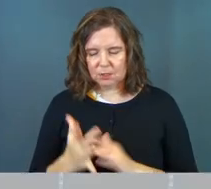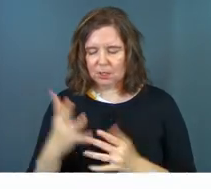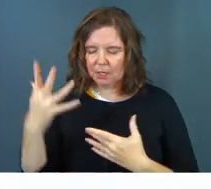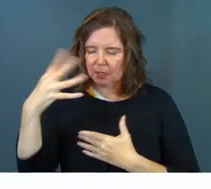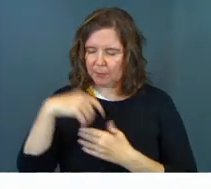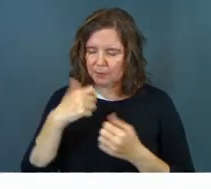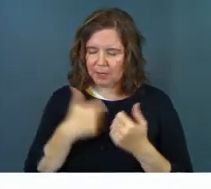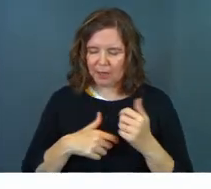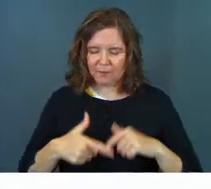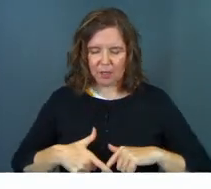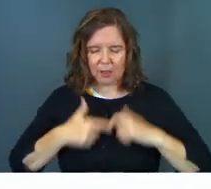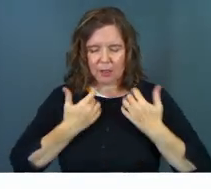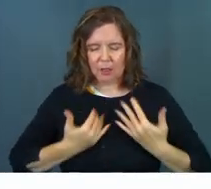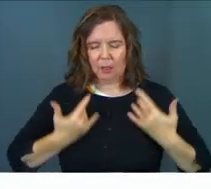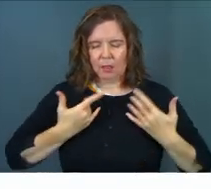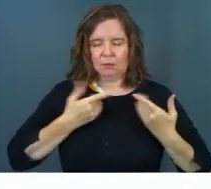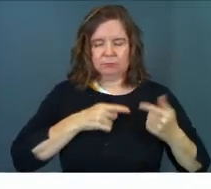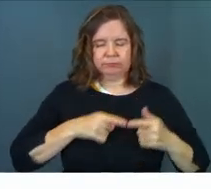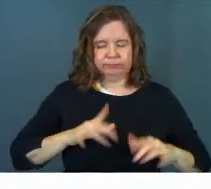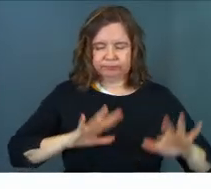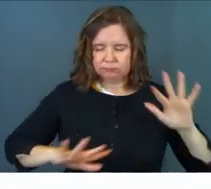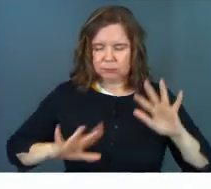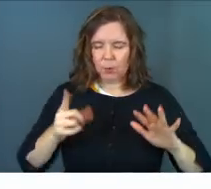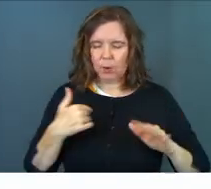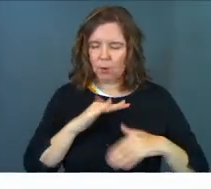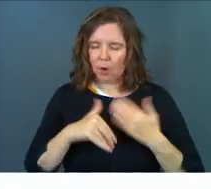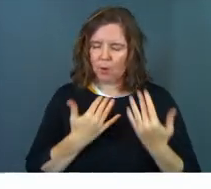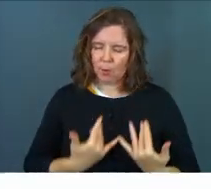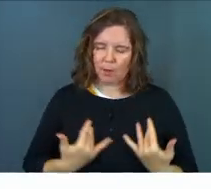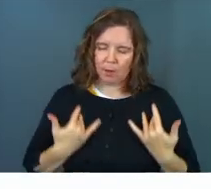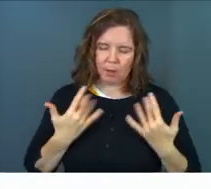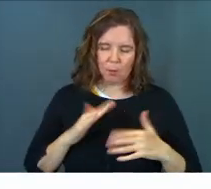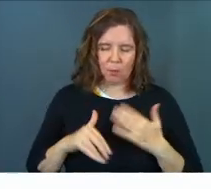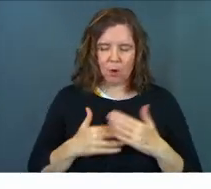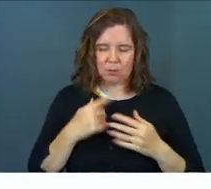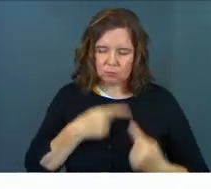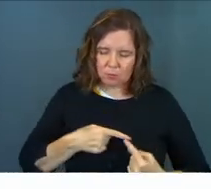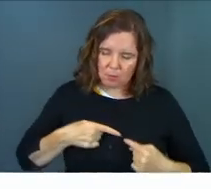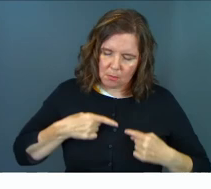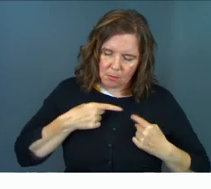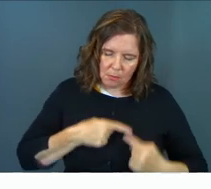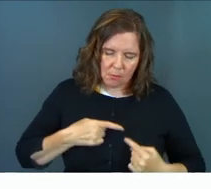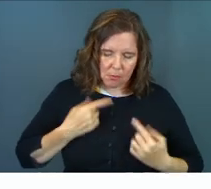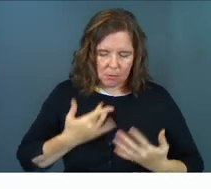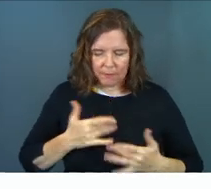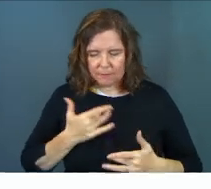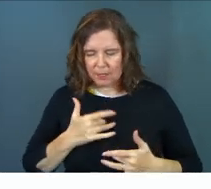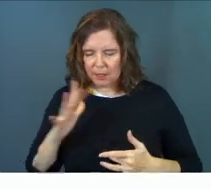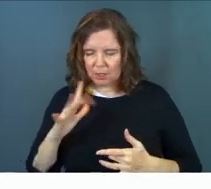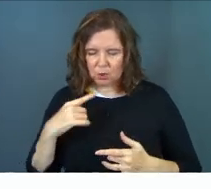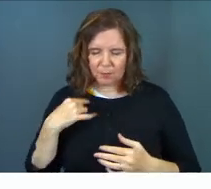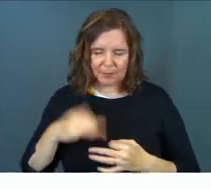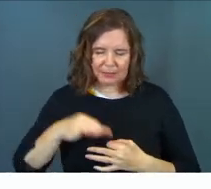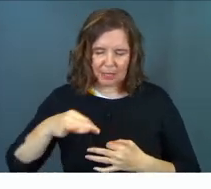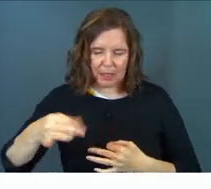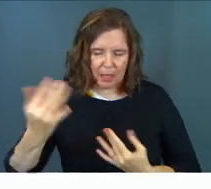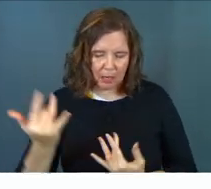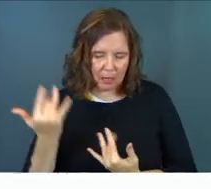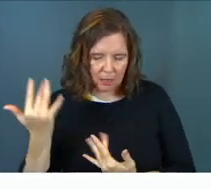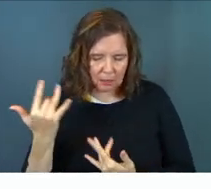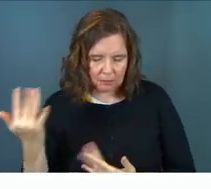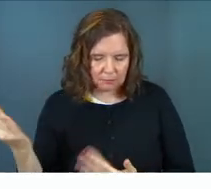Jesus, come into every cliffhanger in this room where we're all waiting, where we're all struggling, where we all feel like you've been delayed,